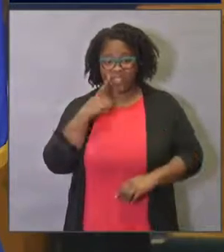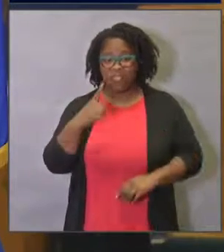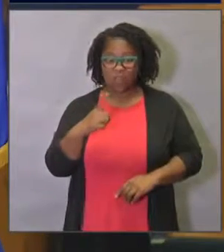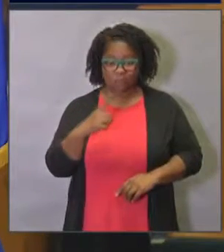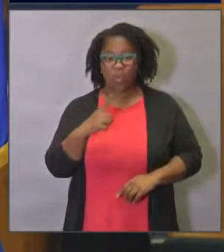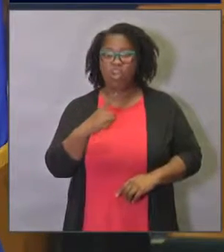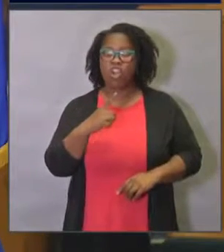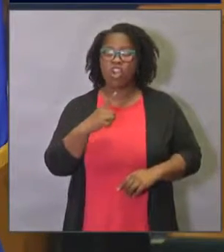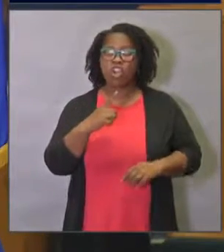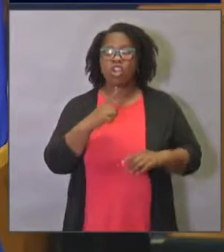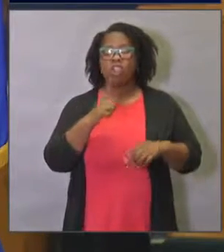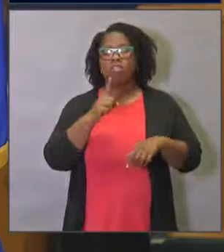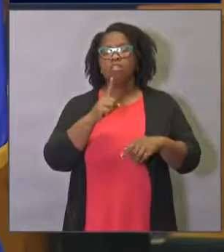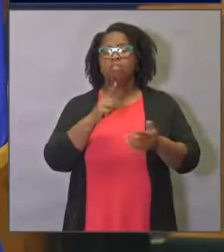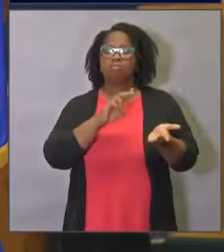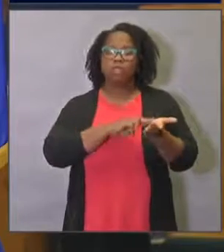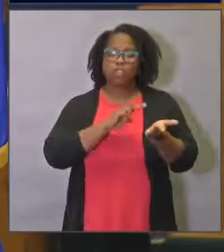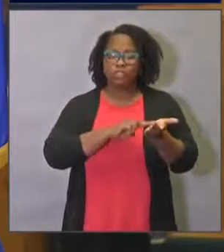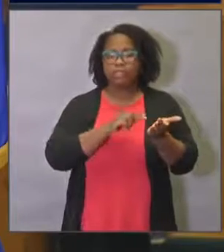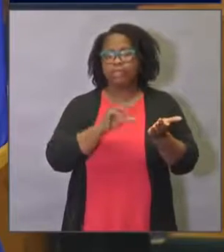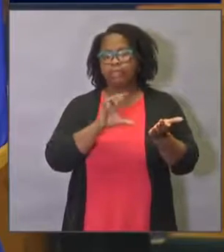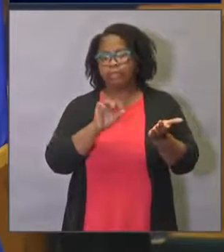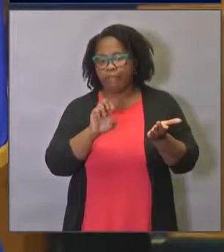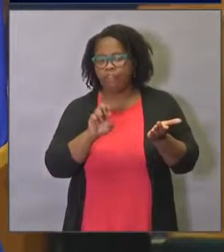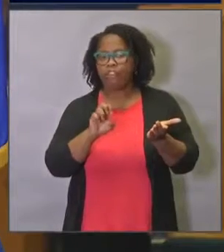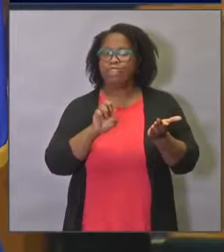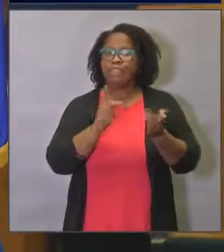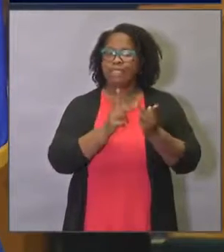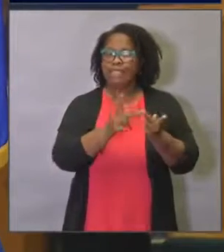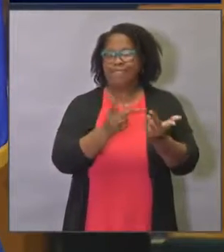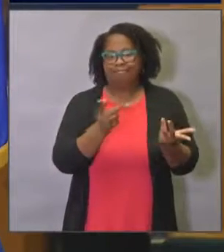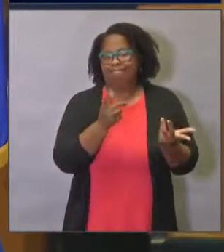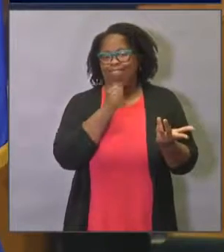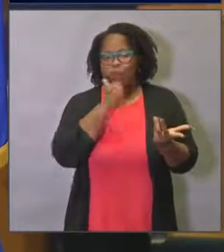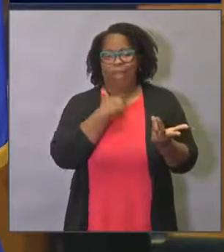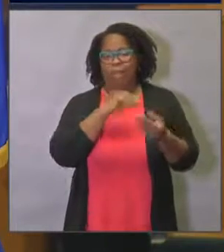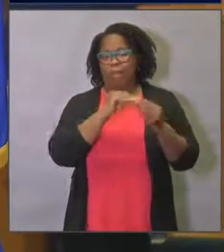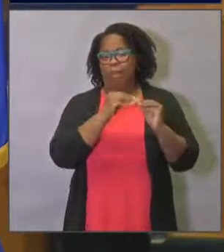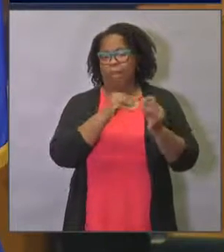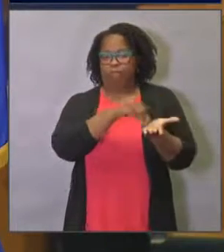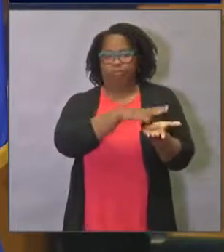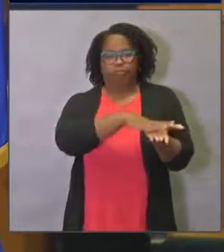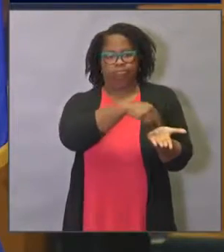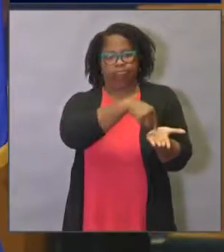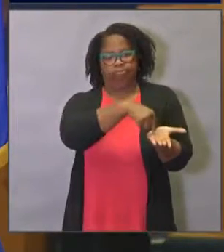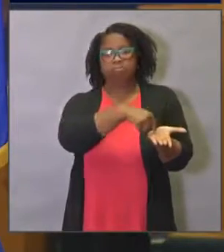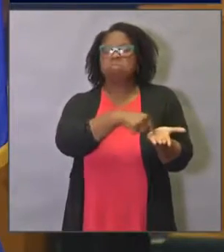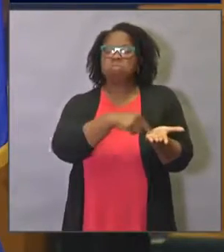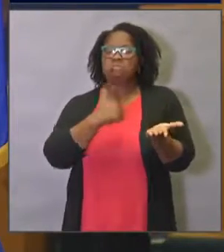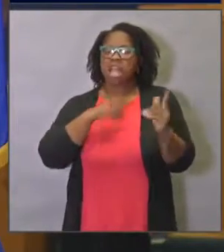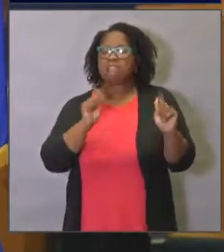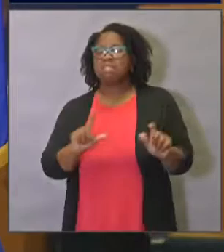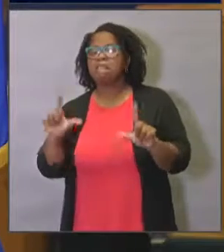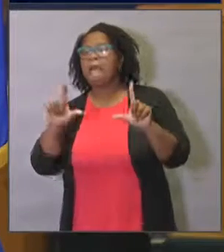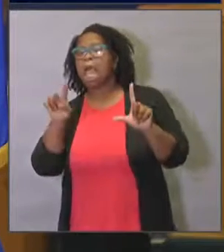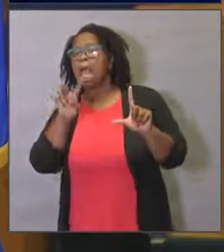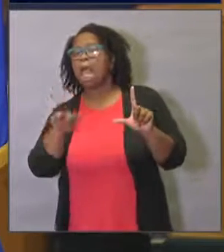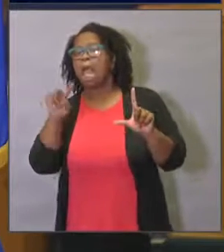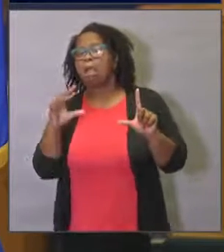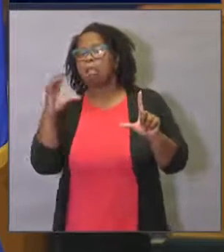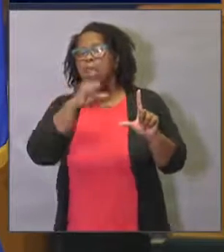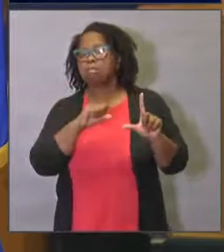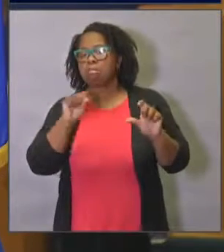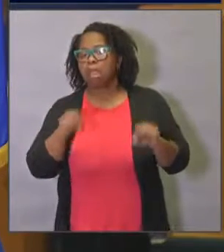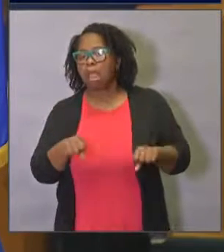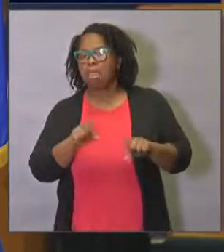the beginning of the pandemic. I don't have it. I mean, we can look at that slide and, guess what it is, but we have the